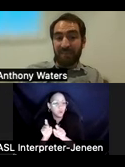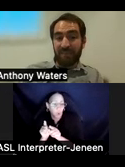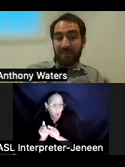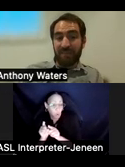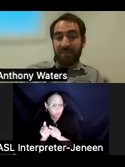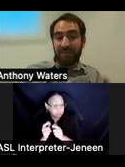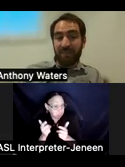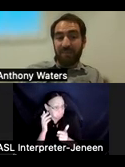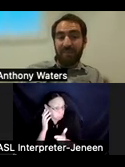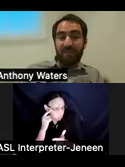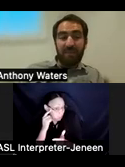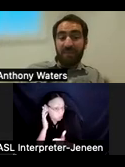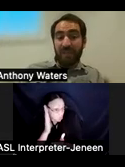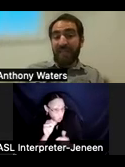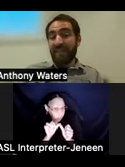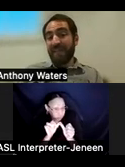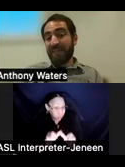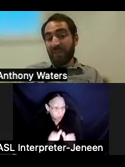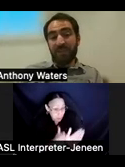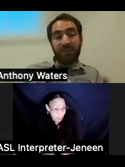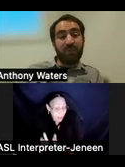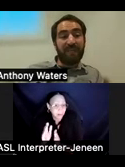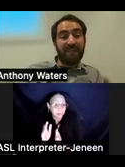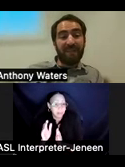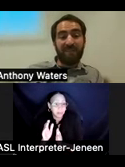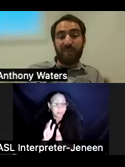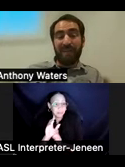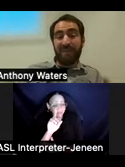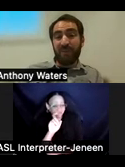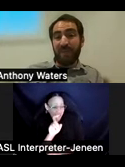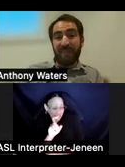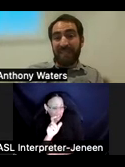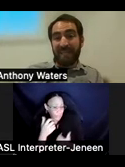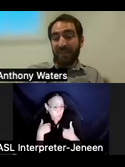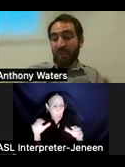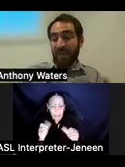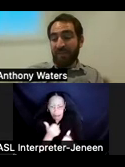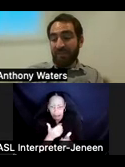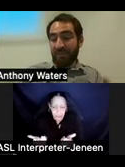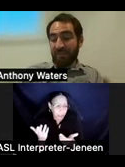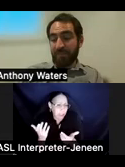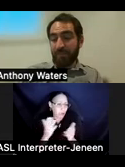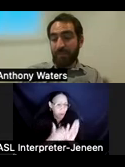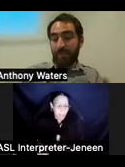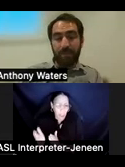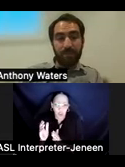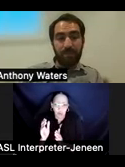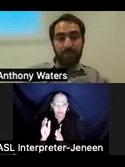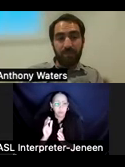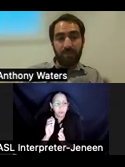plan? Have you done anything, started to do anything, or prepared to do anything to end your life?